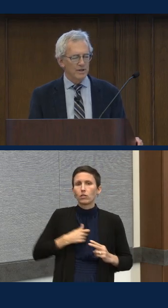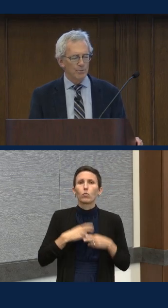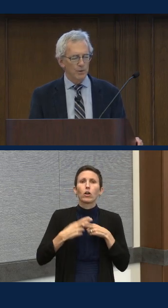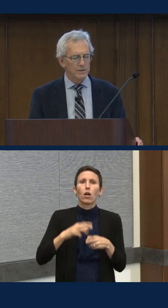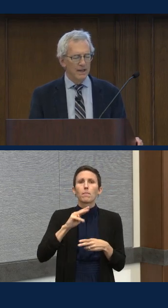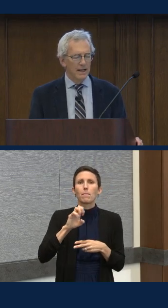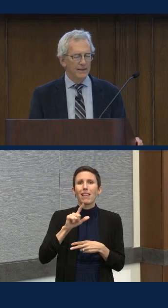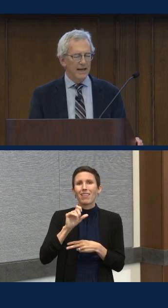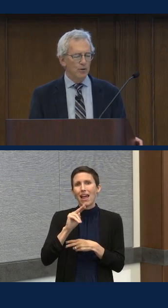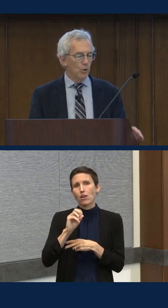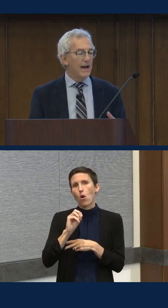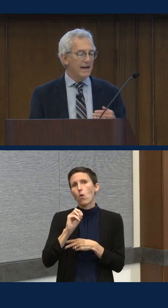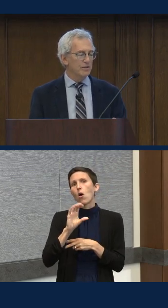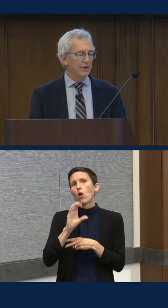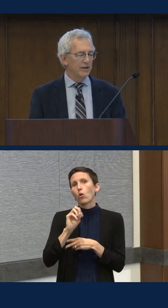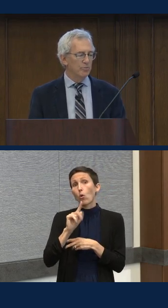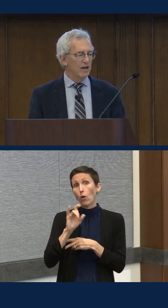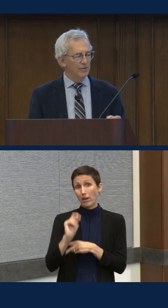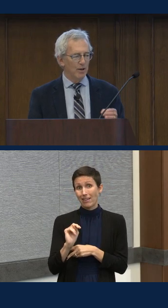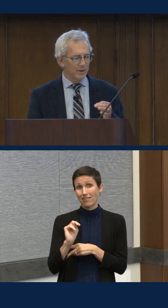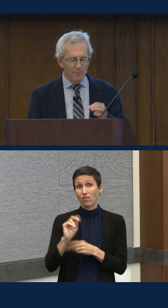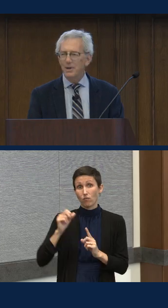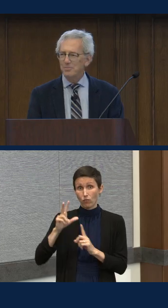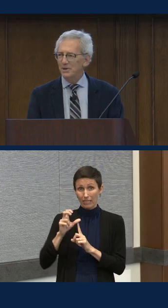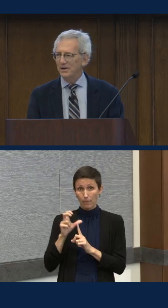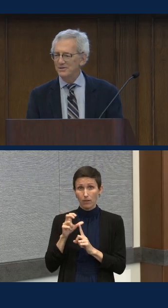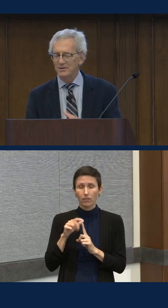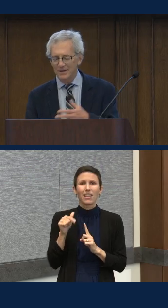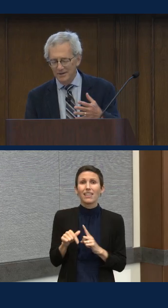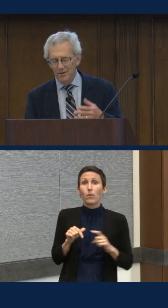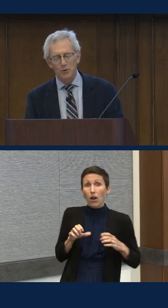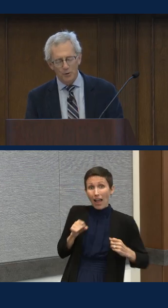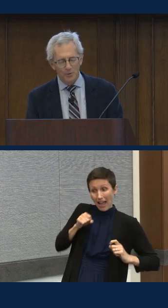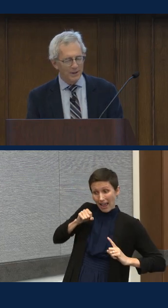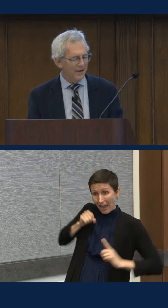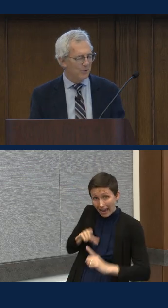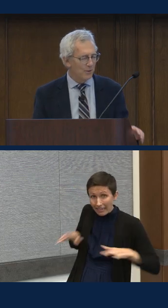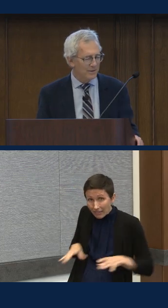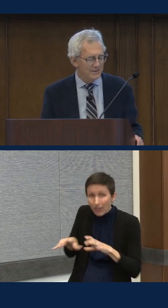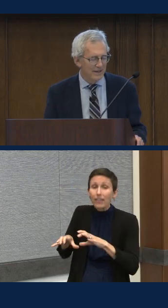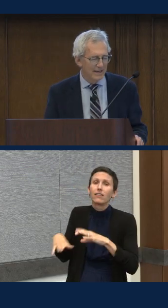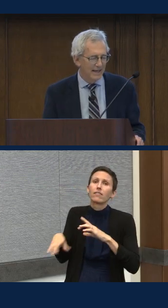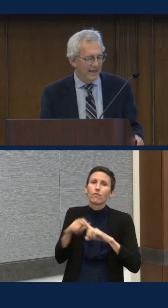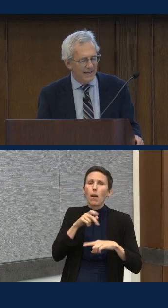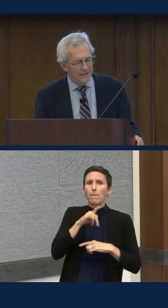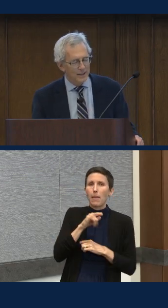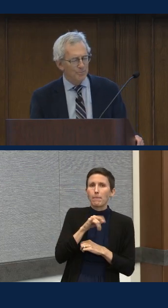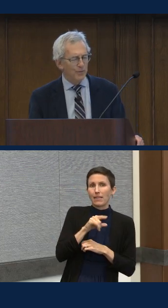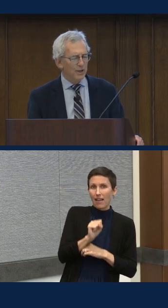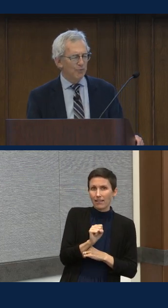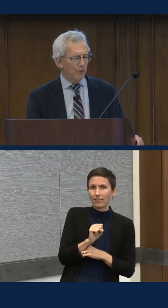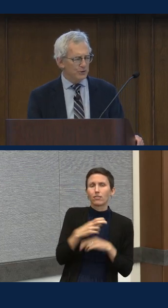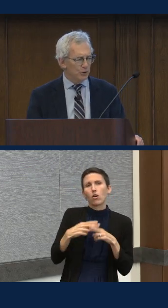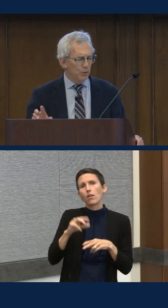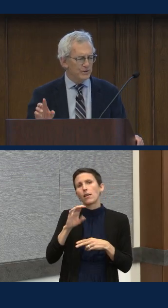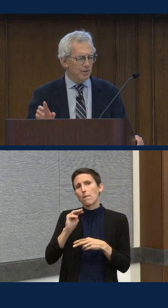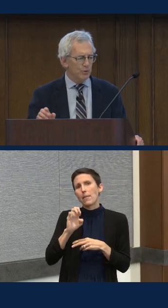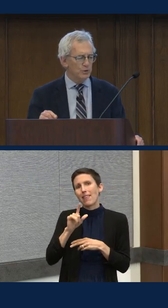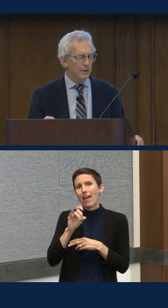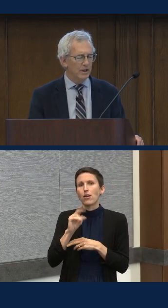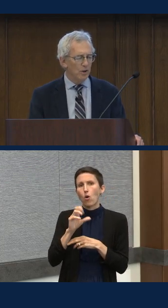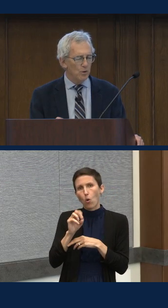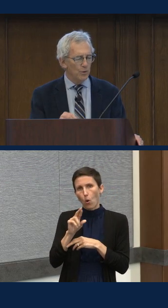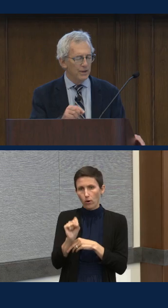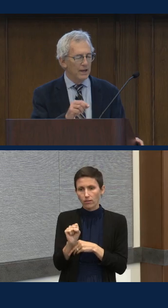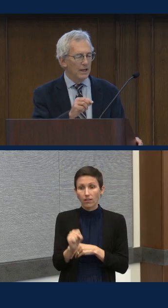melanocortin receptors that were activated by a family of peptides called the melanocortins. And the first 2